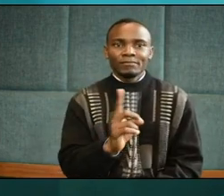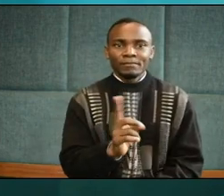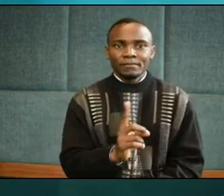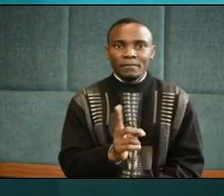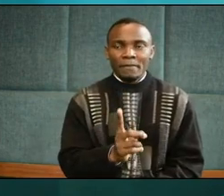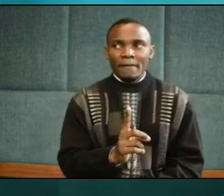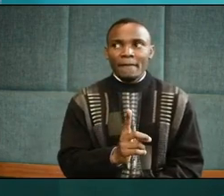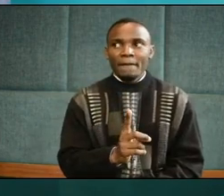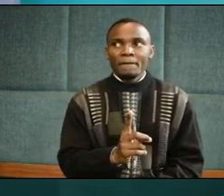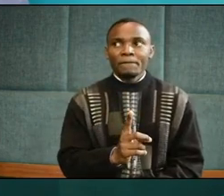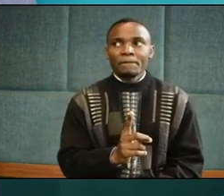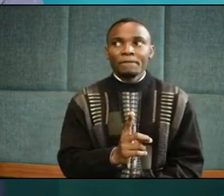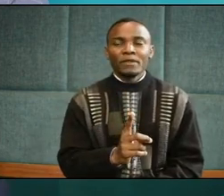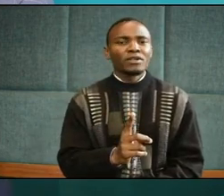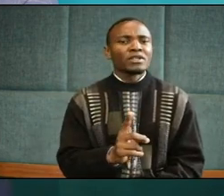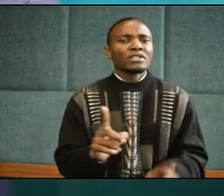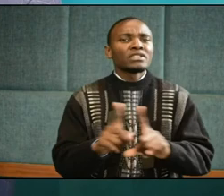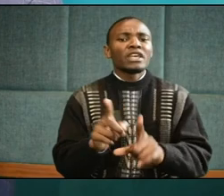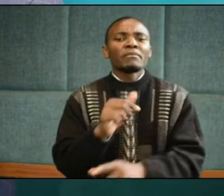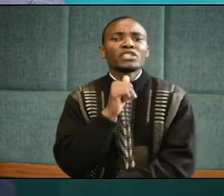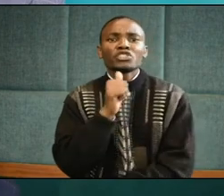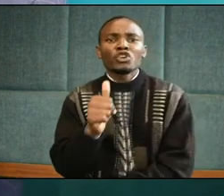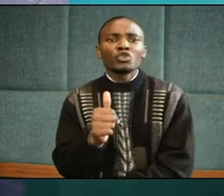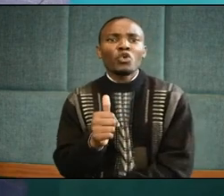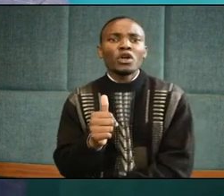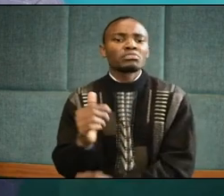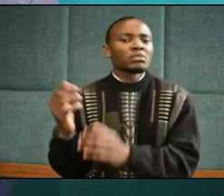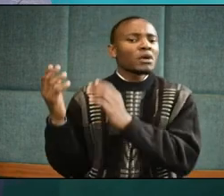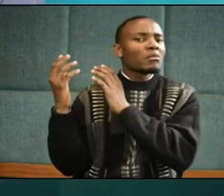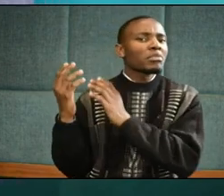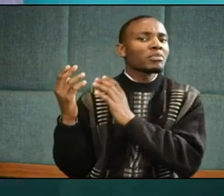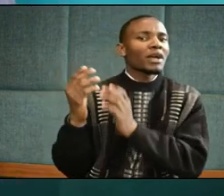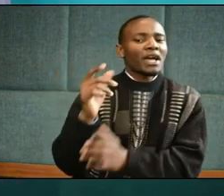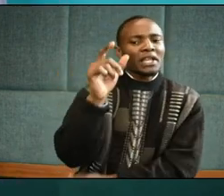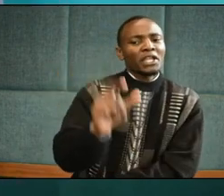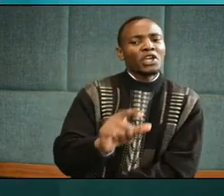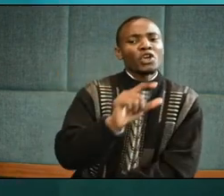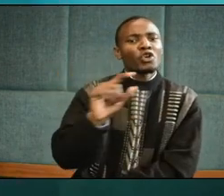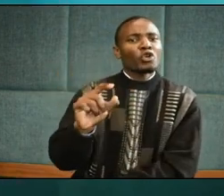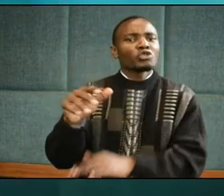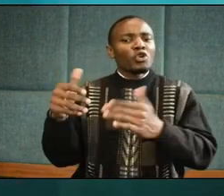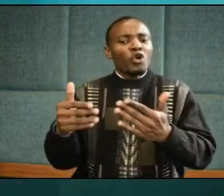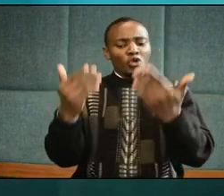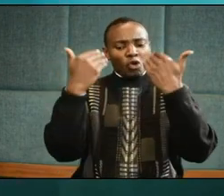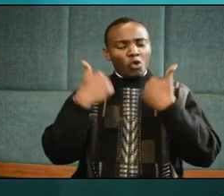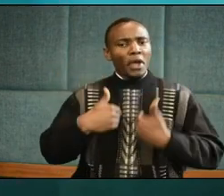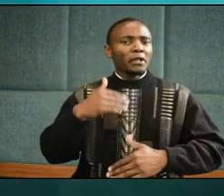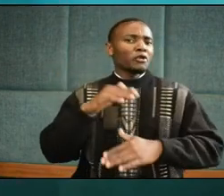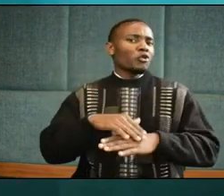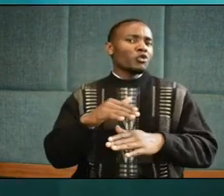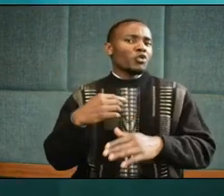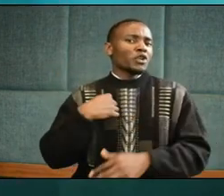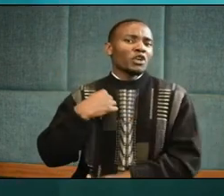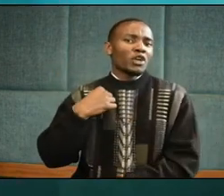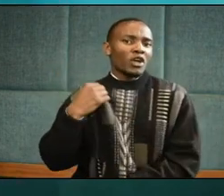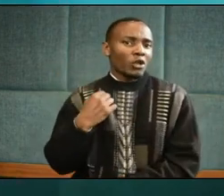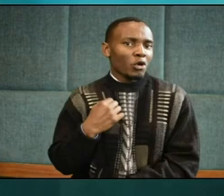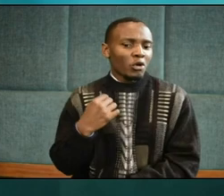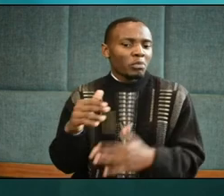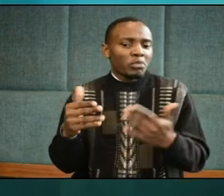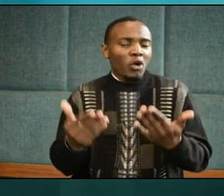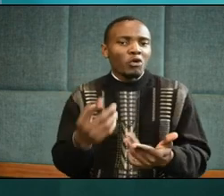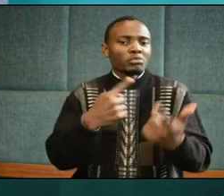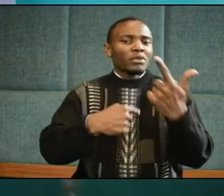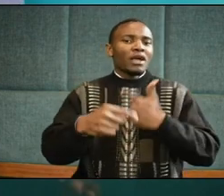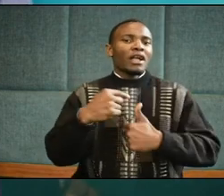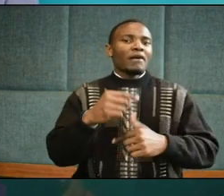morning. Neither is it carrying a cross, wearing modest clothes, attending